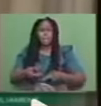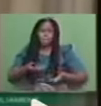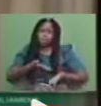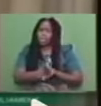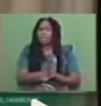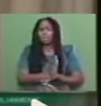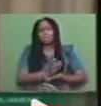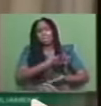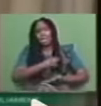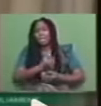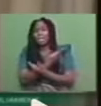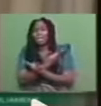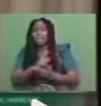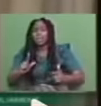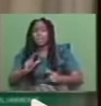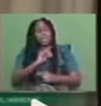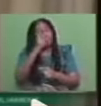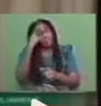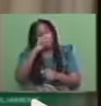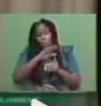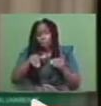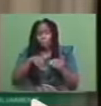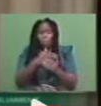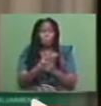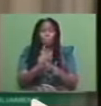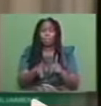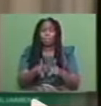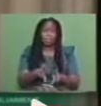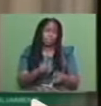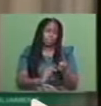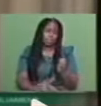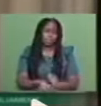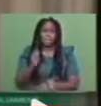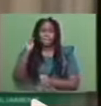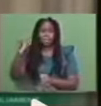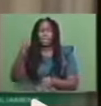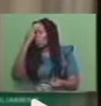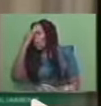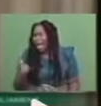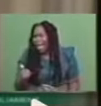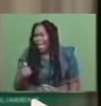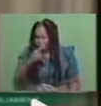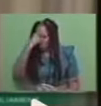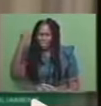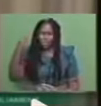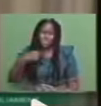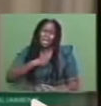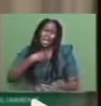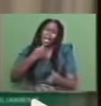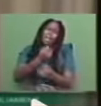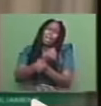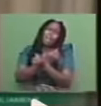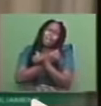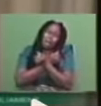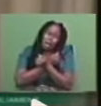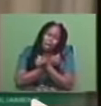not only because of my elected duty, but because of my love and dedication for a beautiful country.